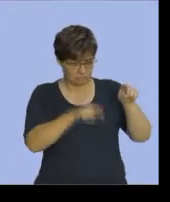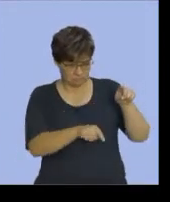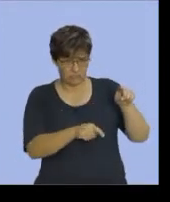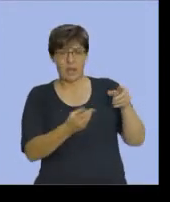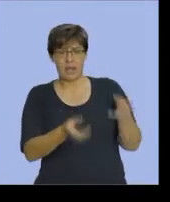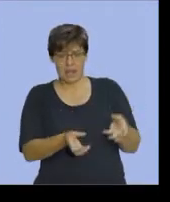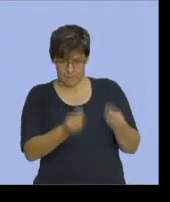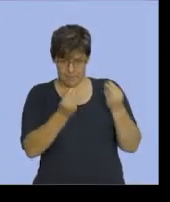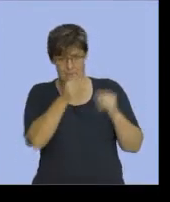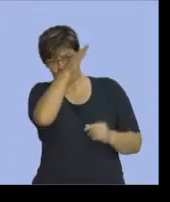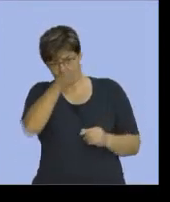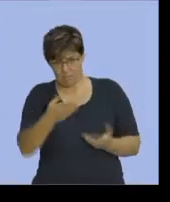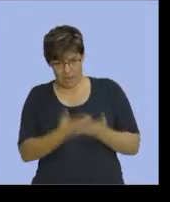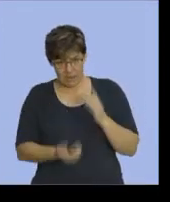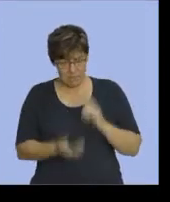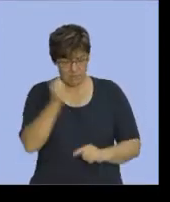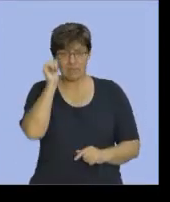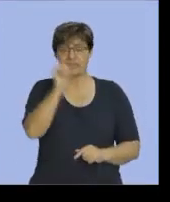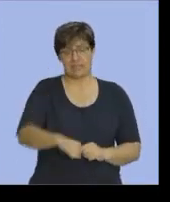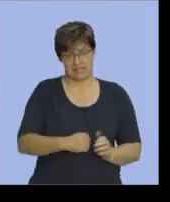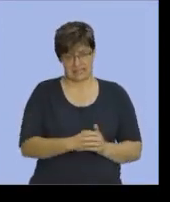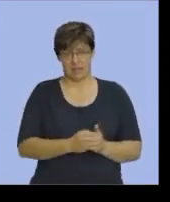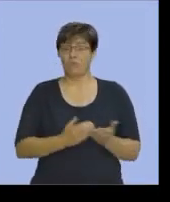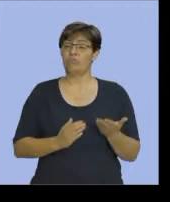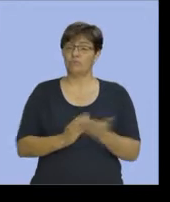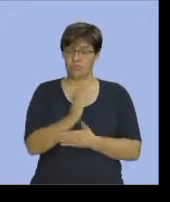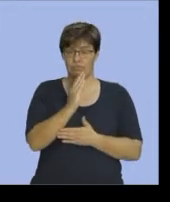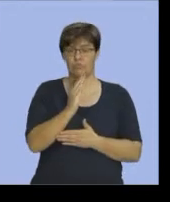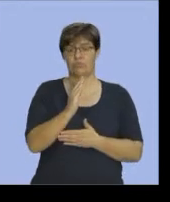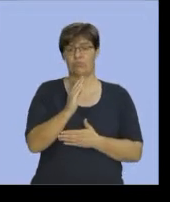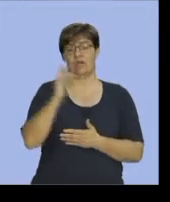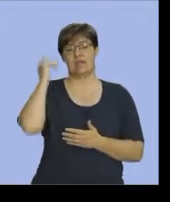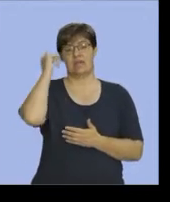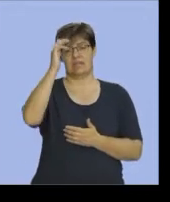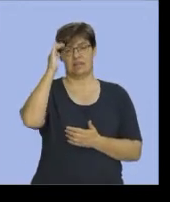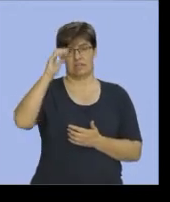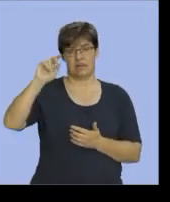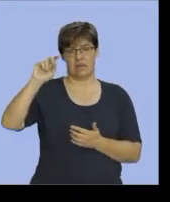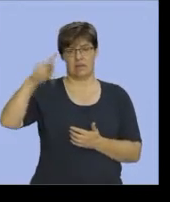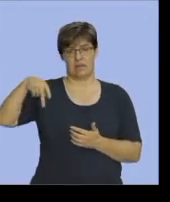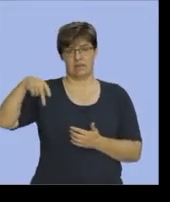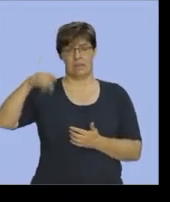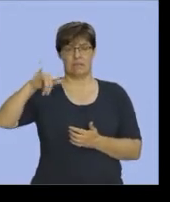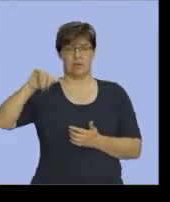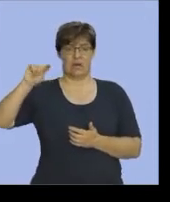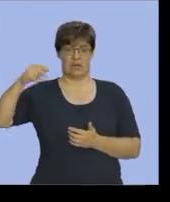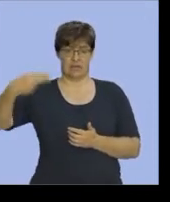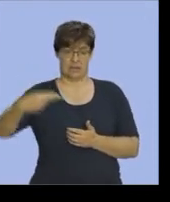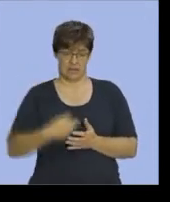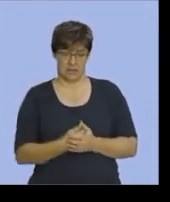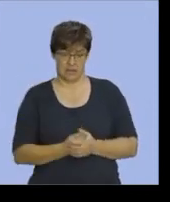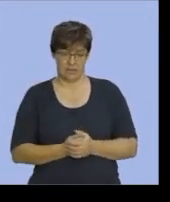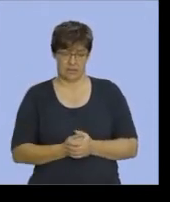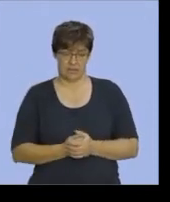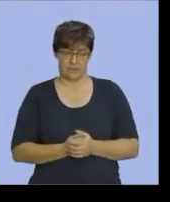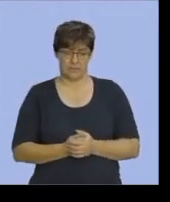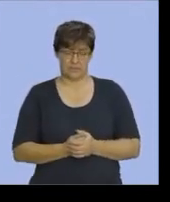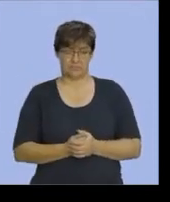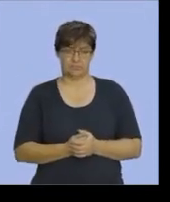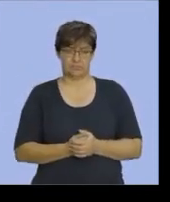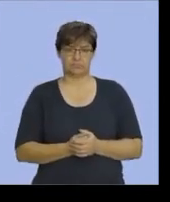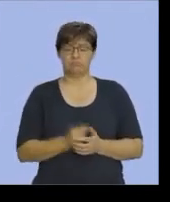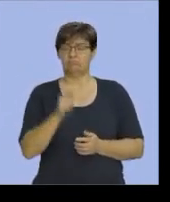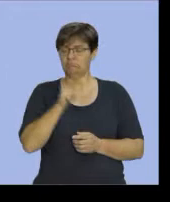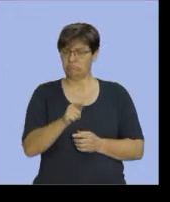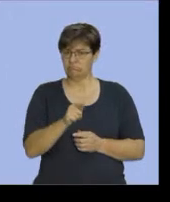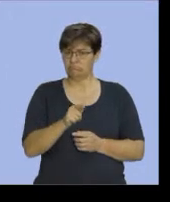other sides? Yes, using what? The theorem of Pythagoras. Now, remember that the equation